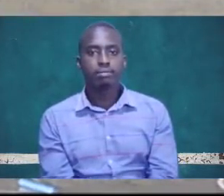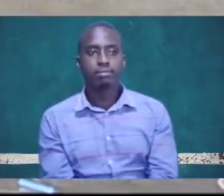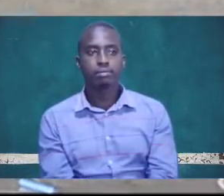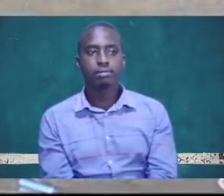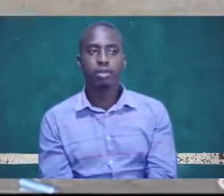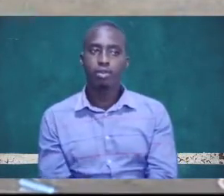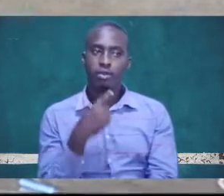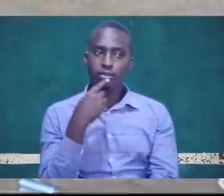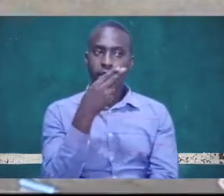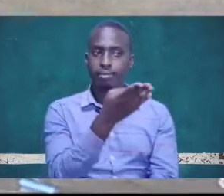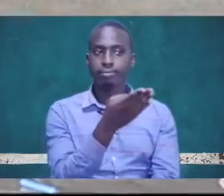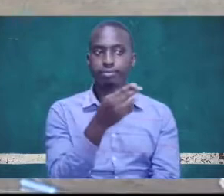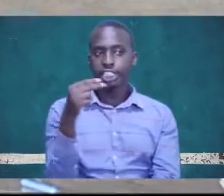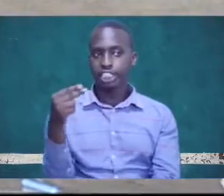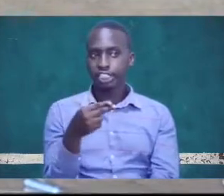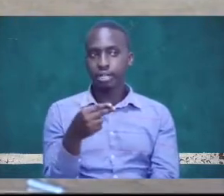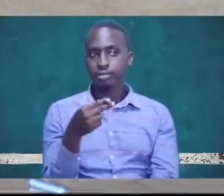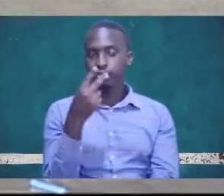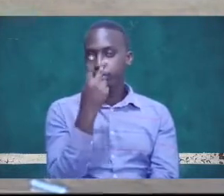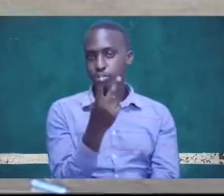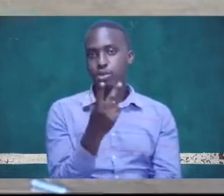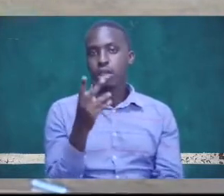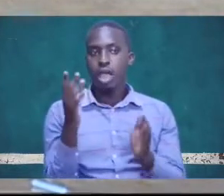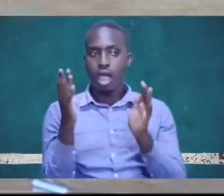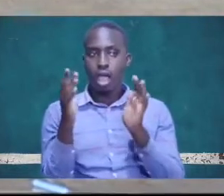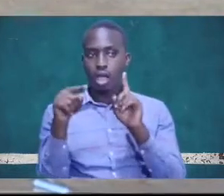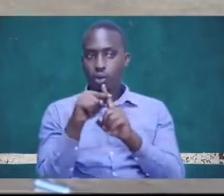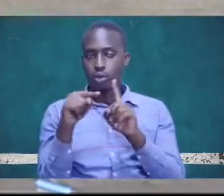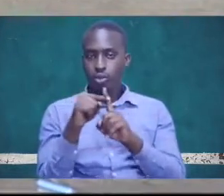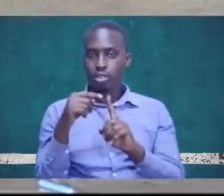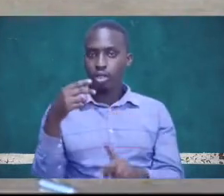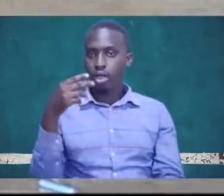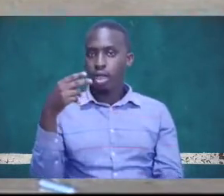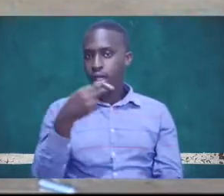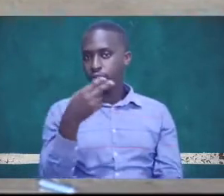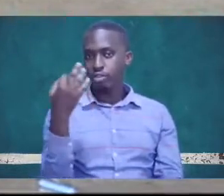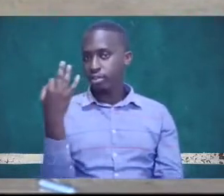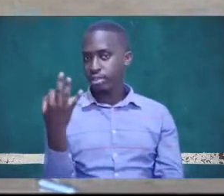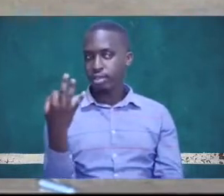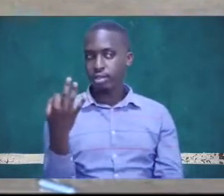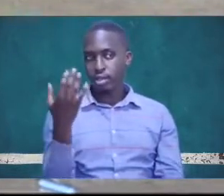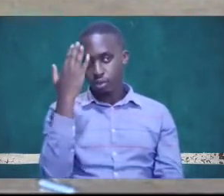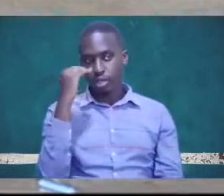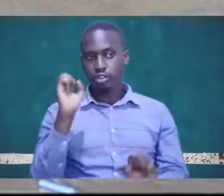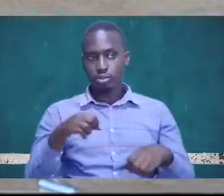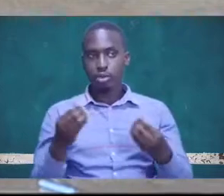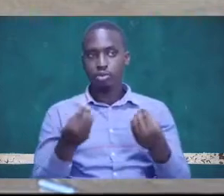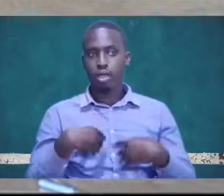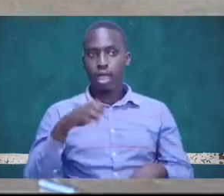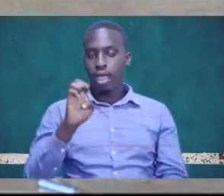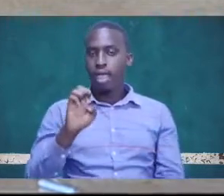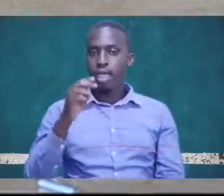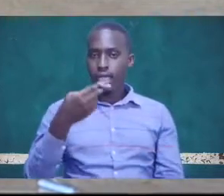So this is helium, hydrogen 2, combining with the hydrogen 3 to give